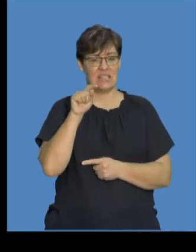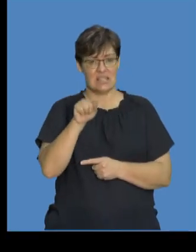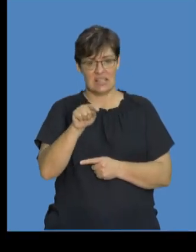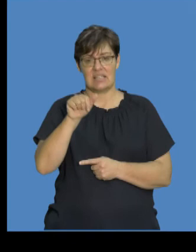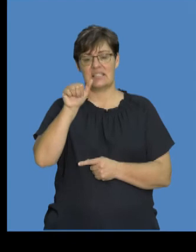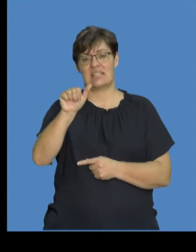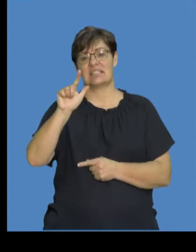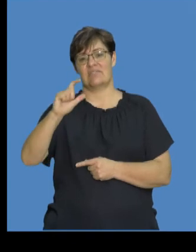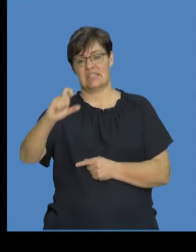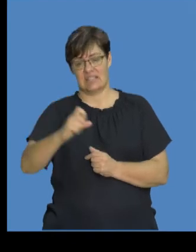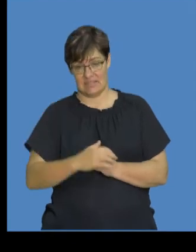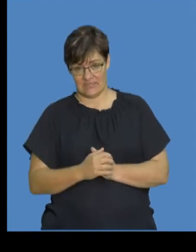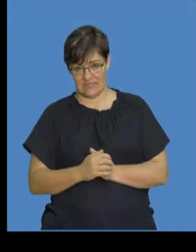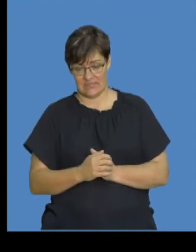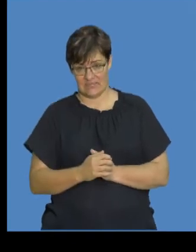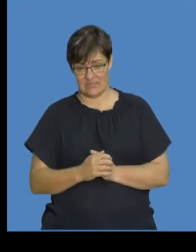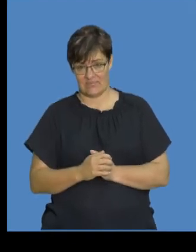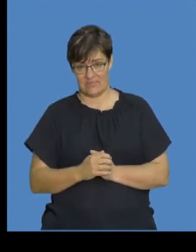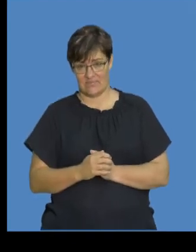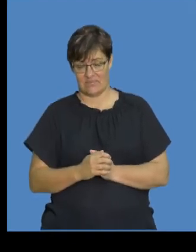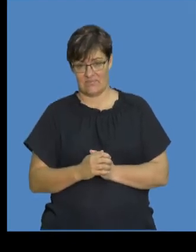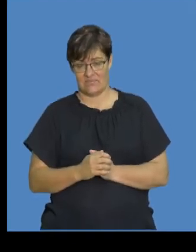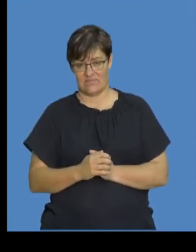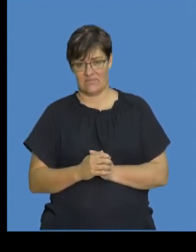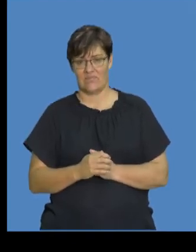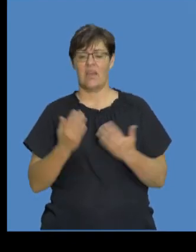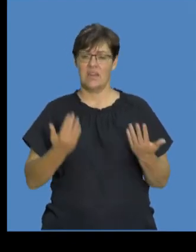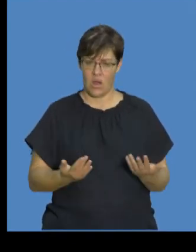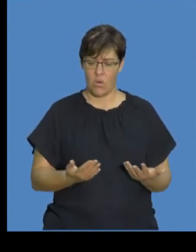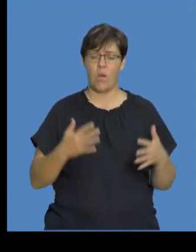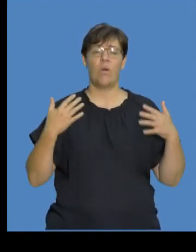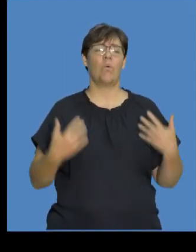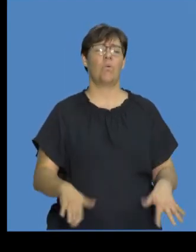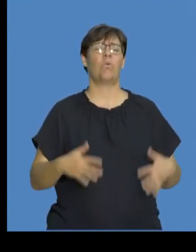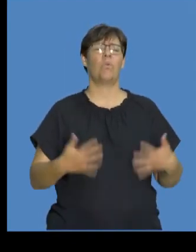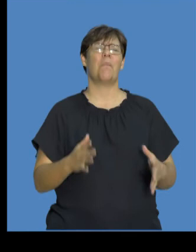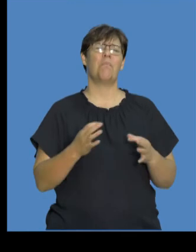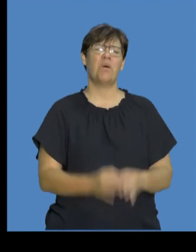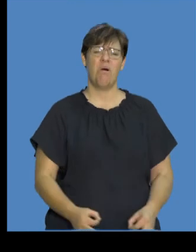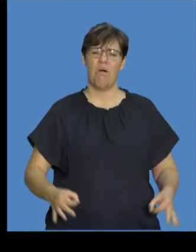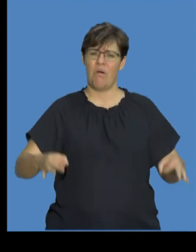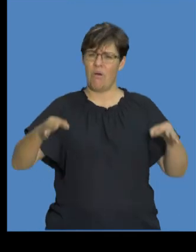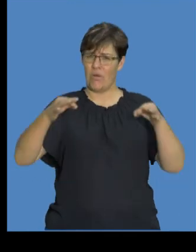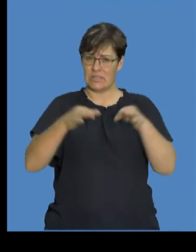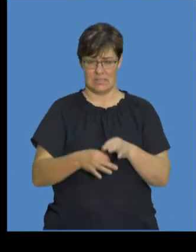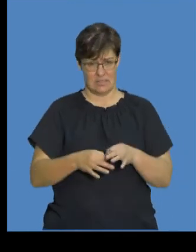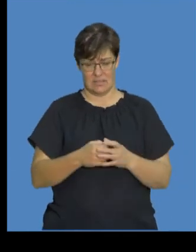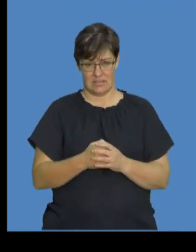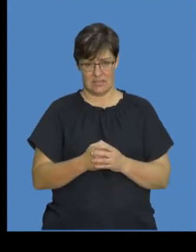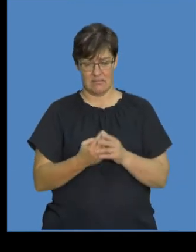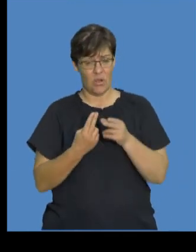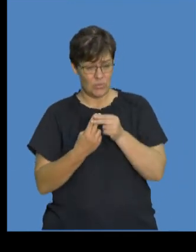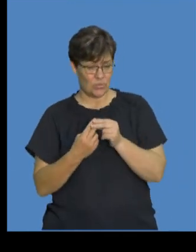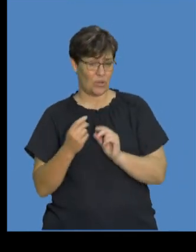36 Rand and 67 cents. Okay, now we come to the very, very